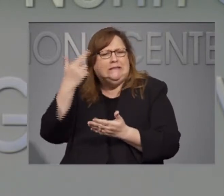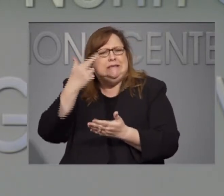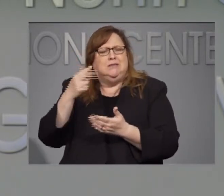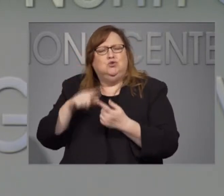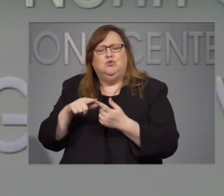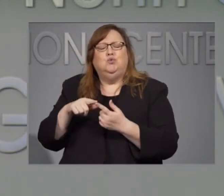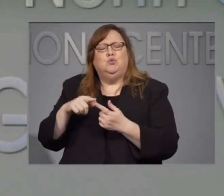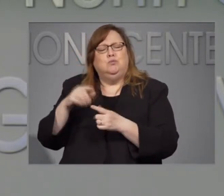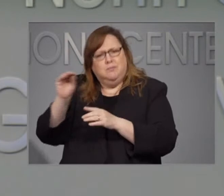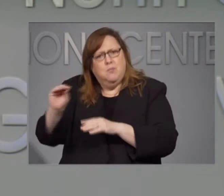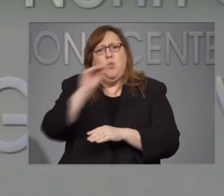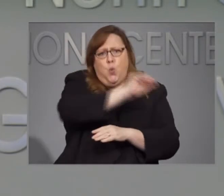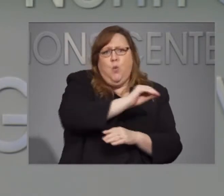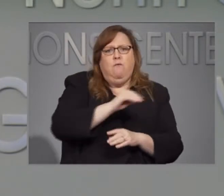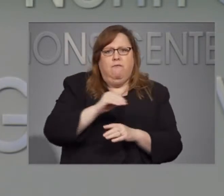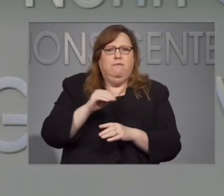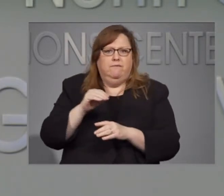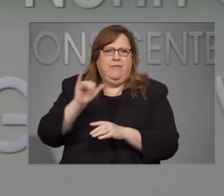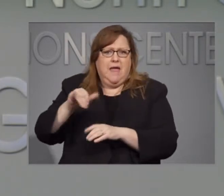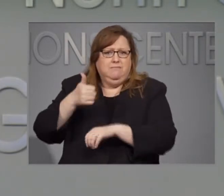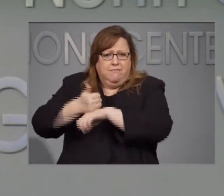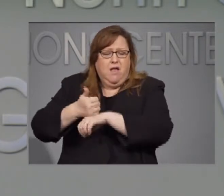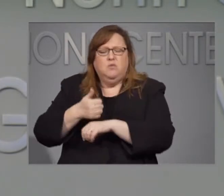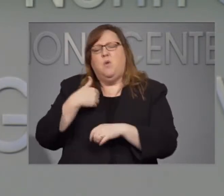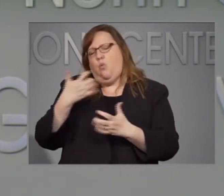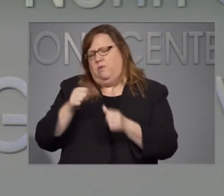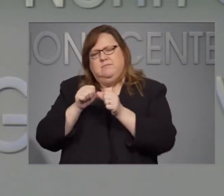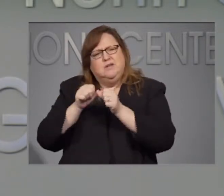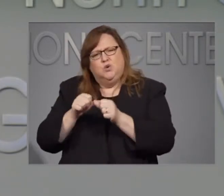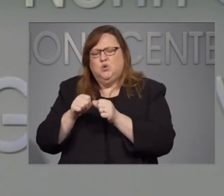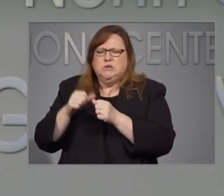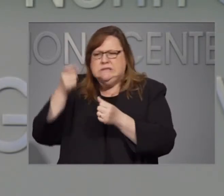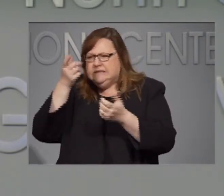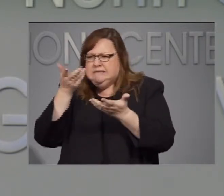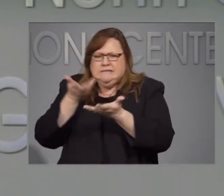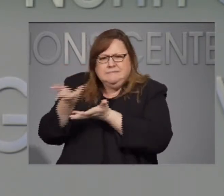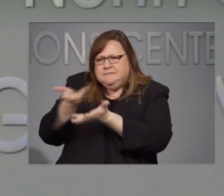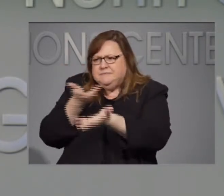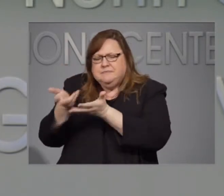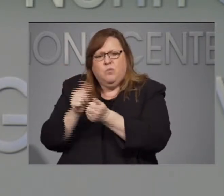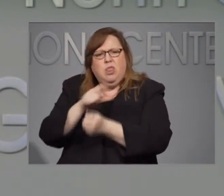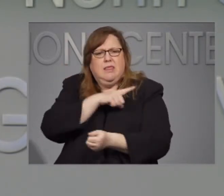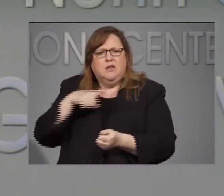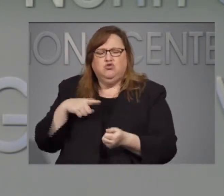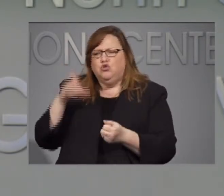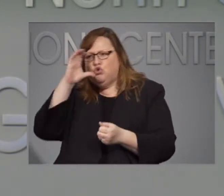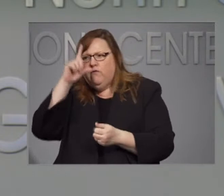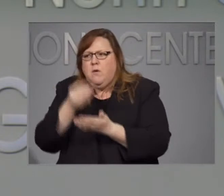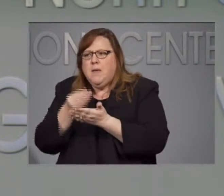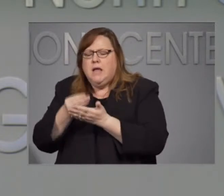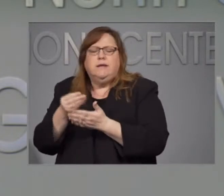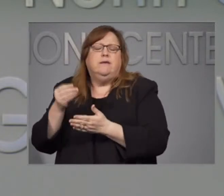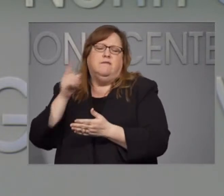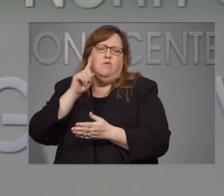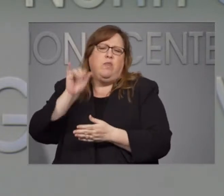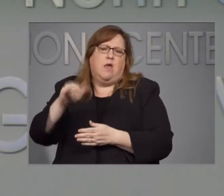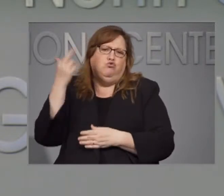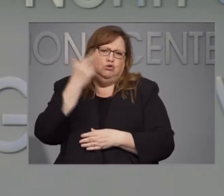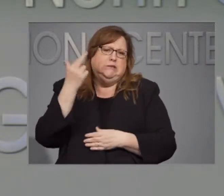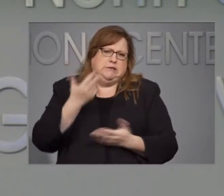find the money for such a thing, and we'll continue to work with the legislature to see if that can happen.